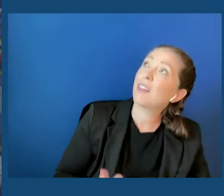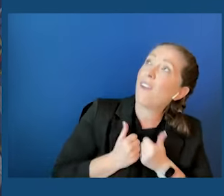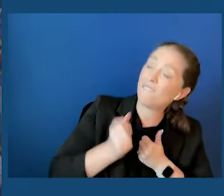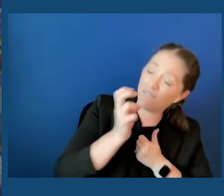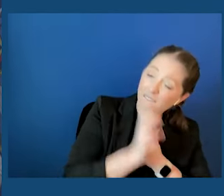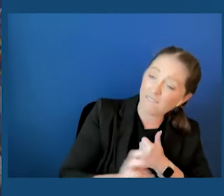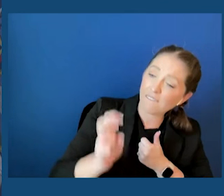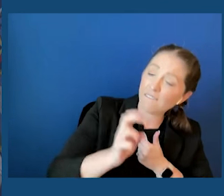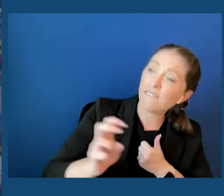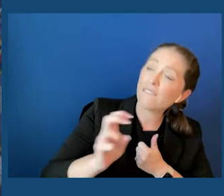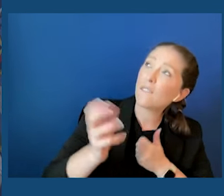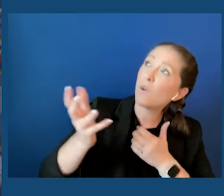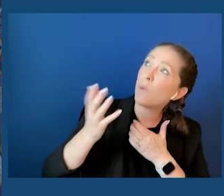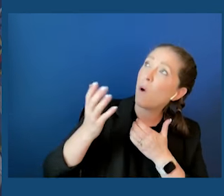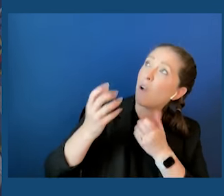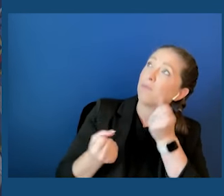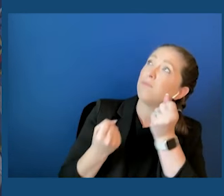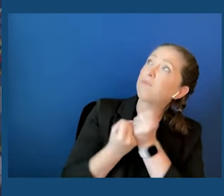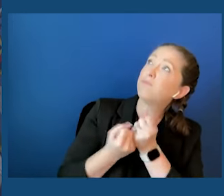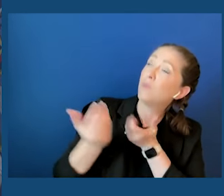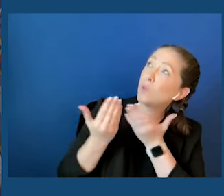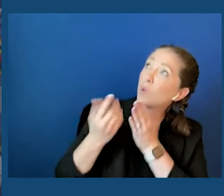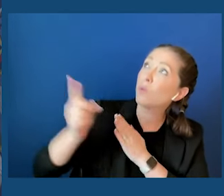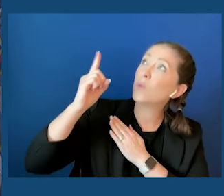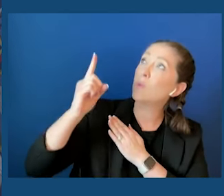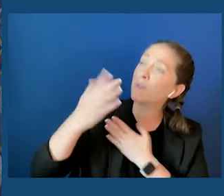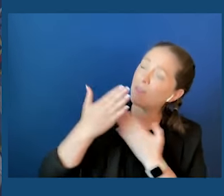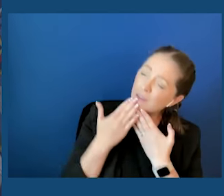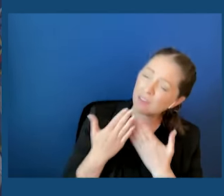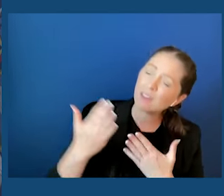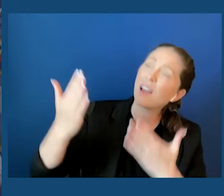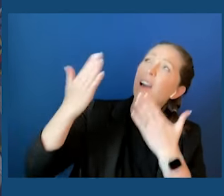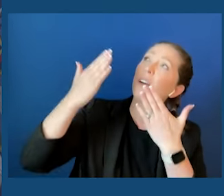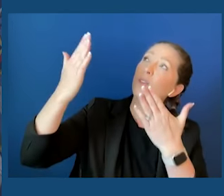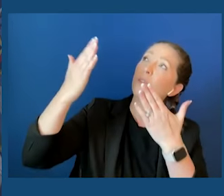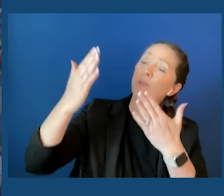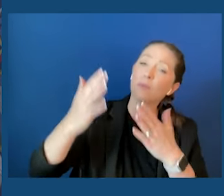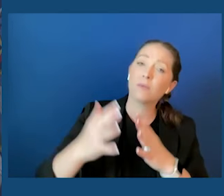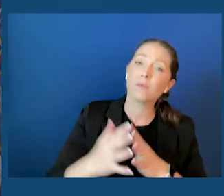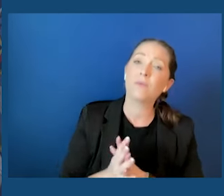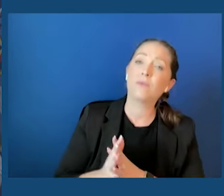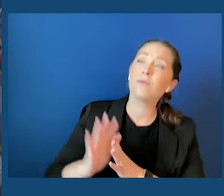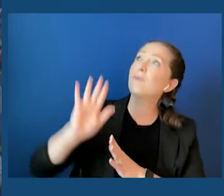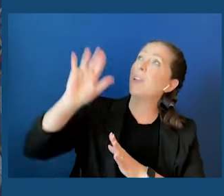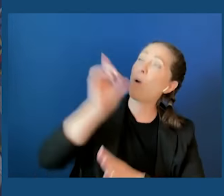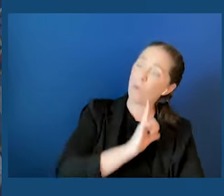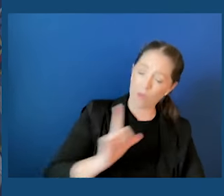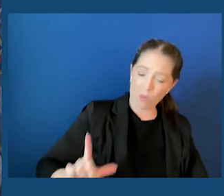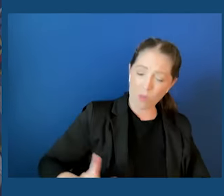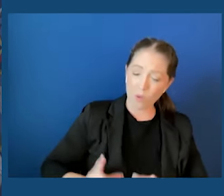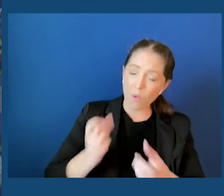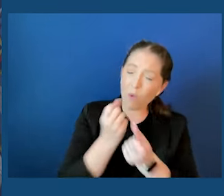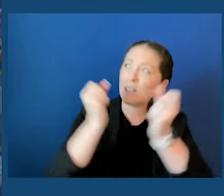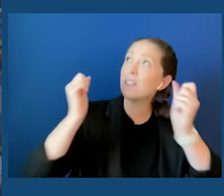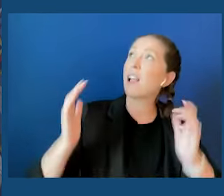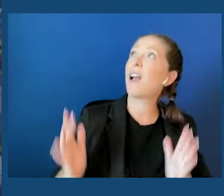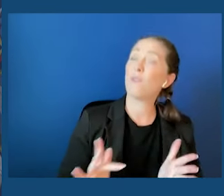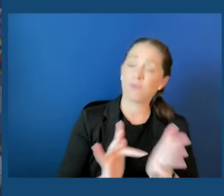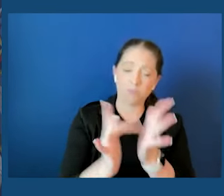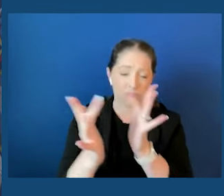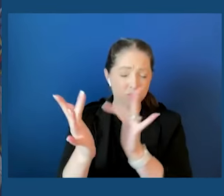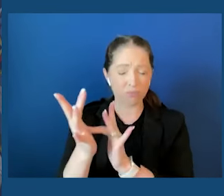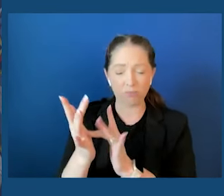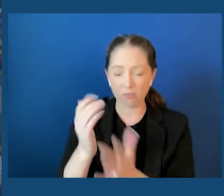will. We thank you. In the matchless name of our Lord and Savior, Jesus the Christ,